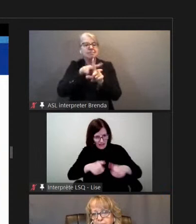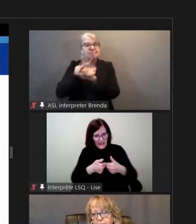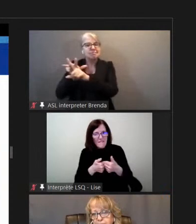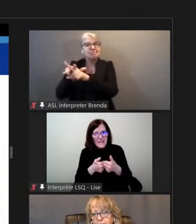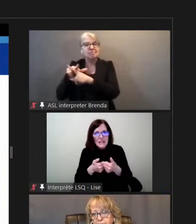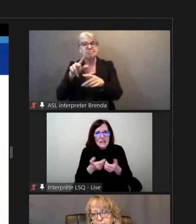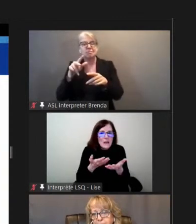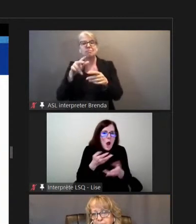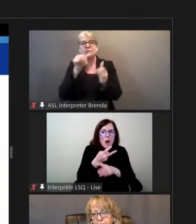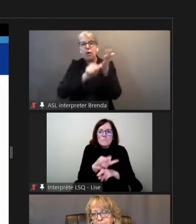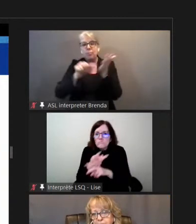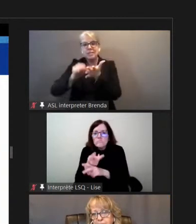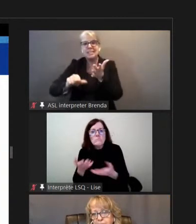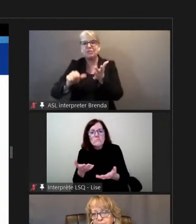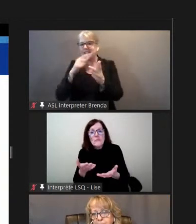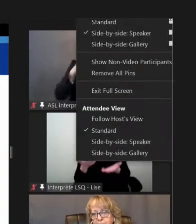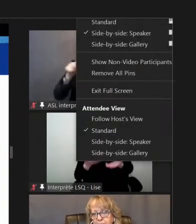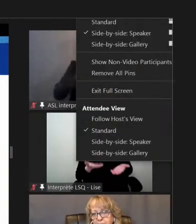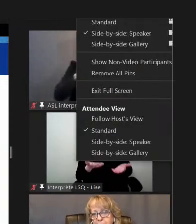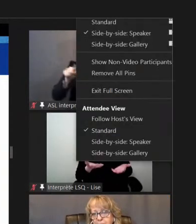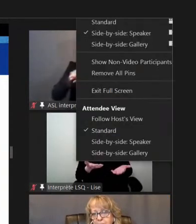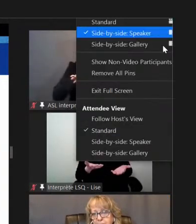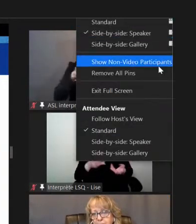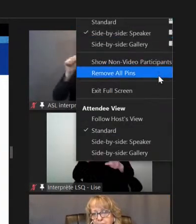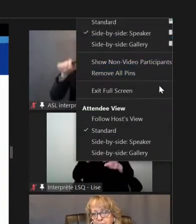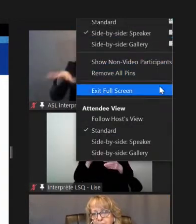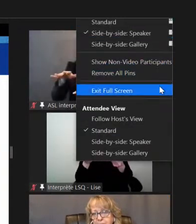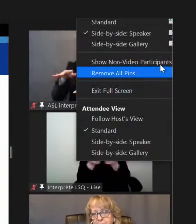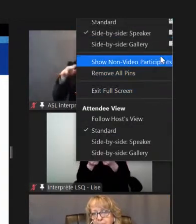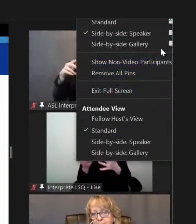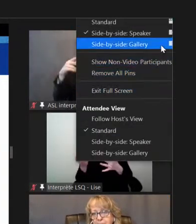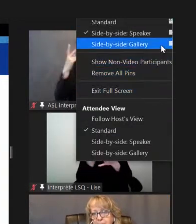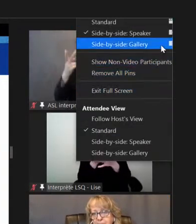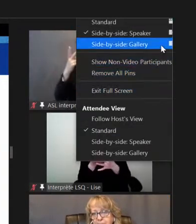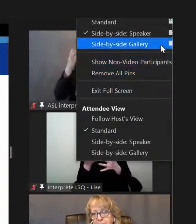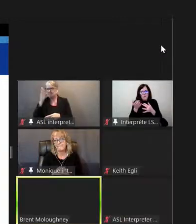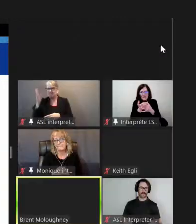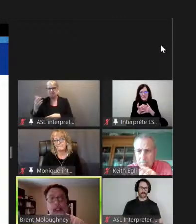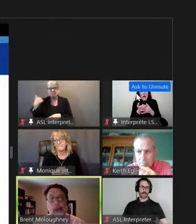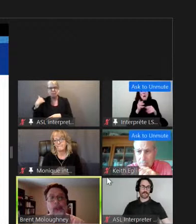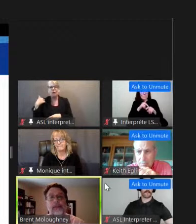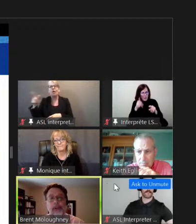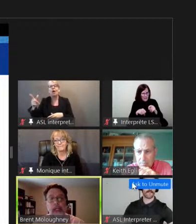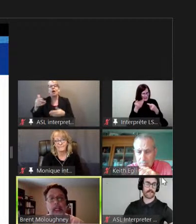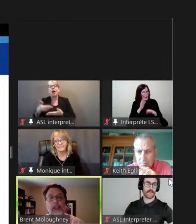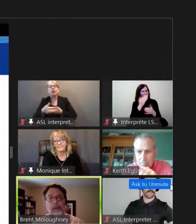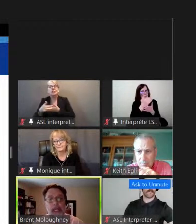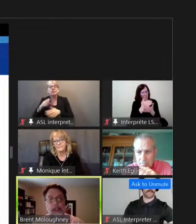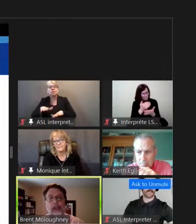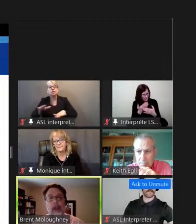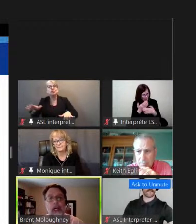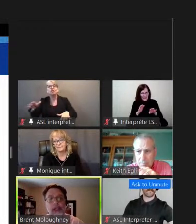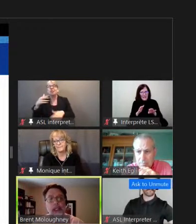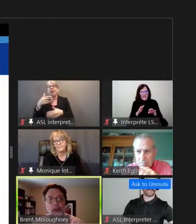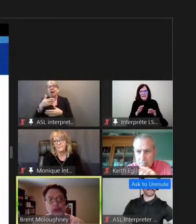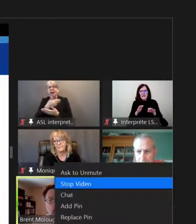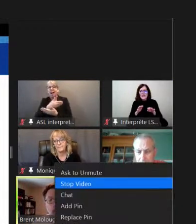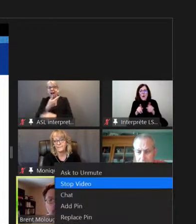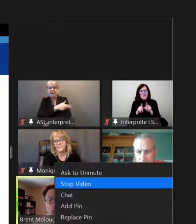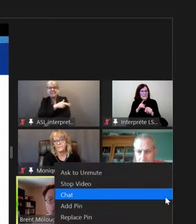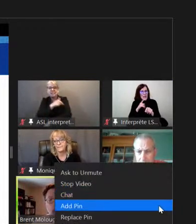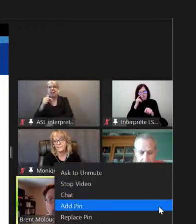canceled. We are seeing things that we've never seen before, where pediatric hospitals are freeing up space in their